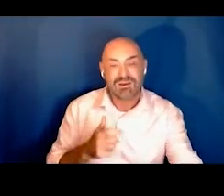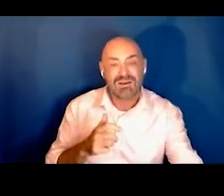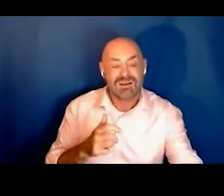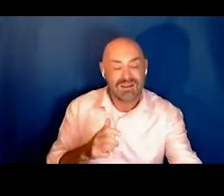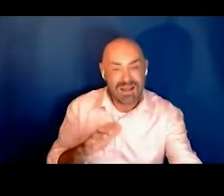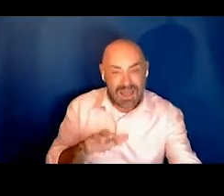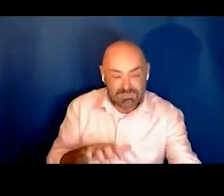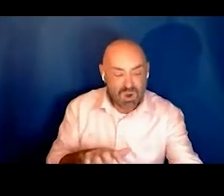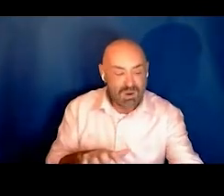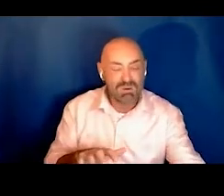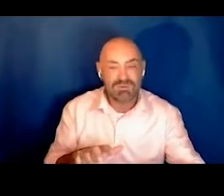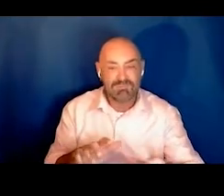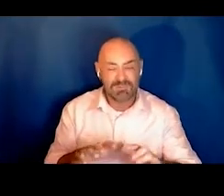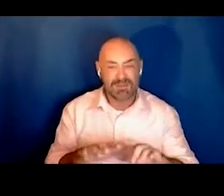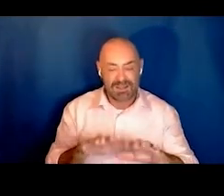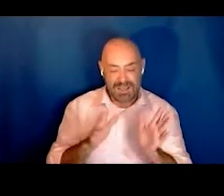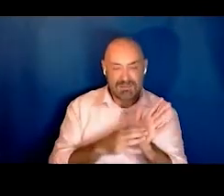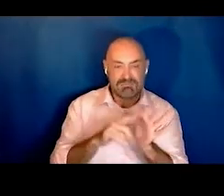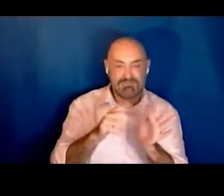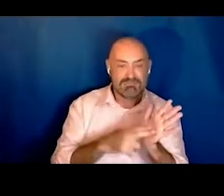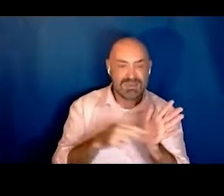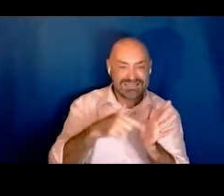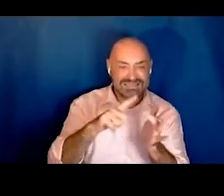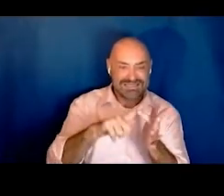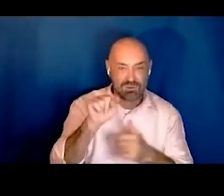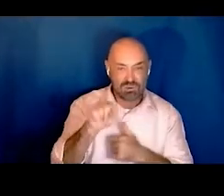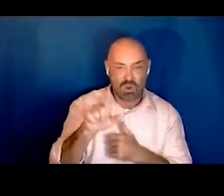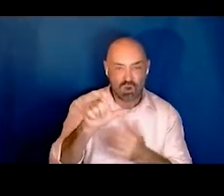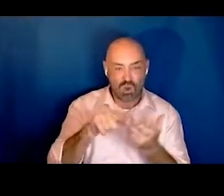with, and go to menti.com and enter the code